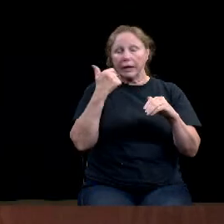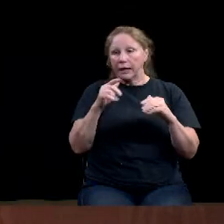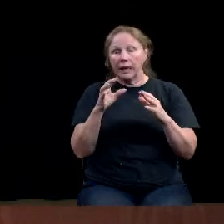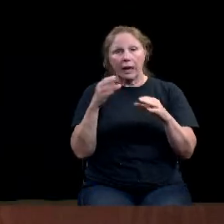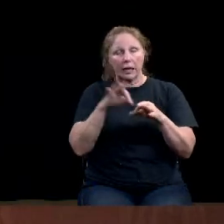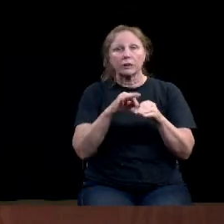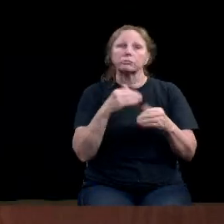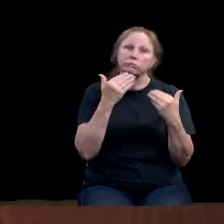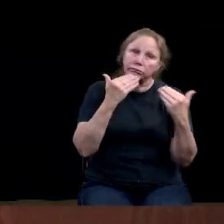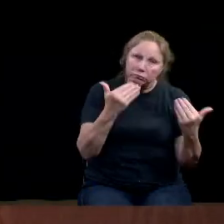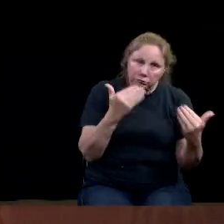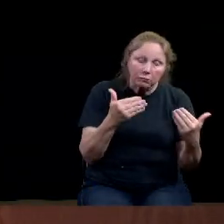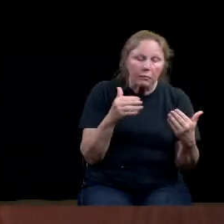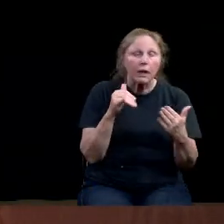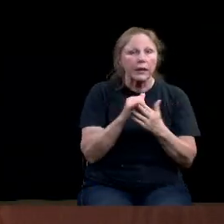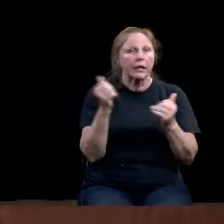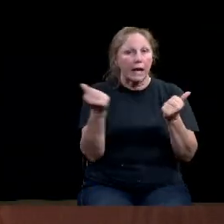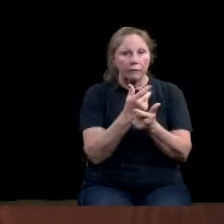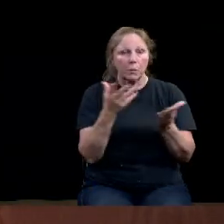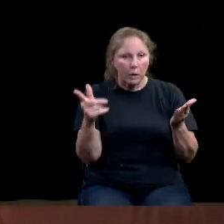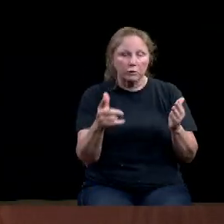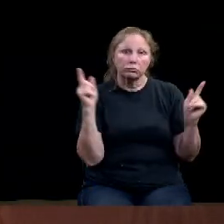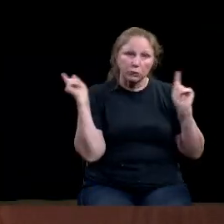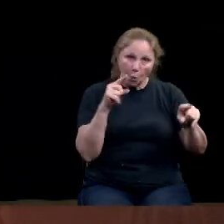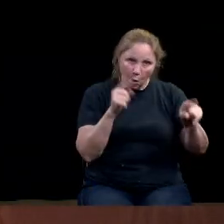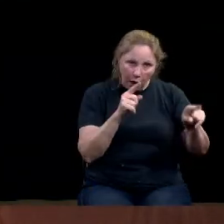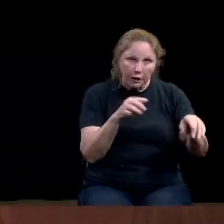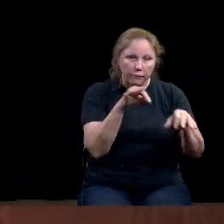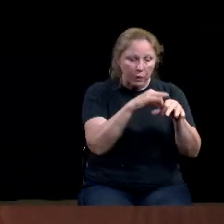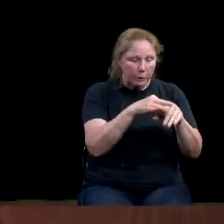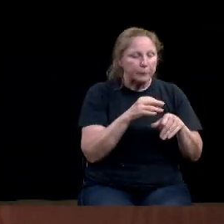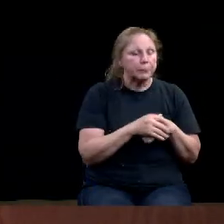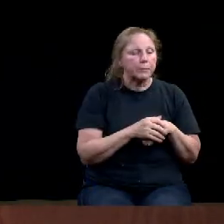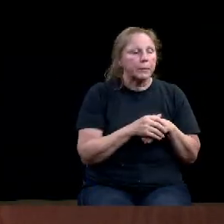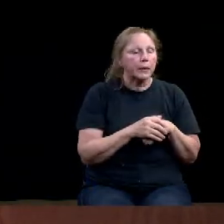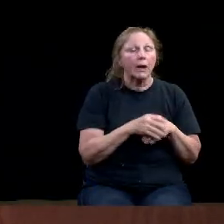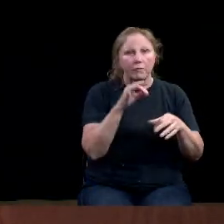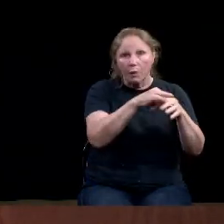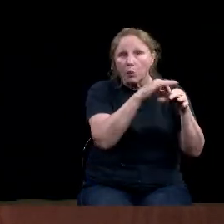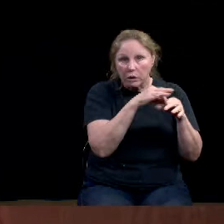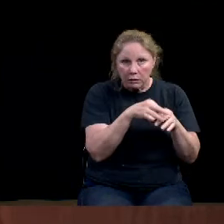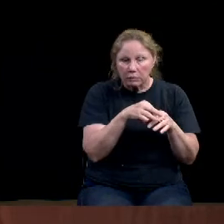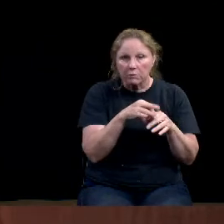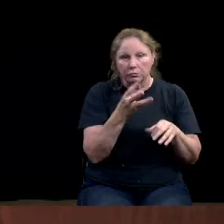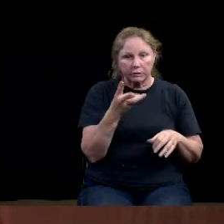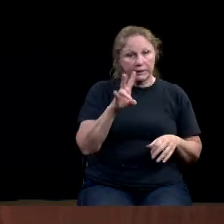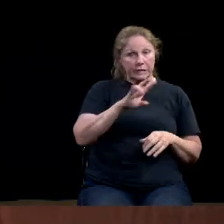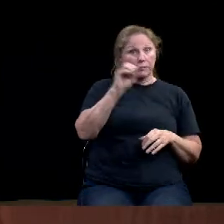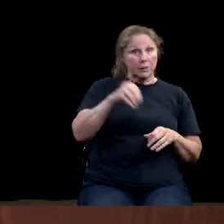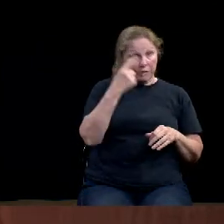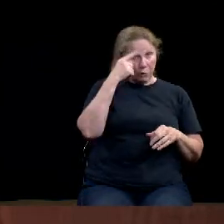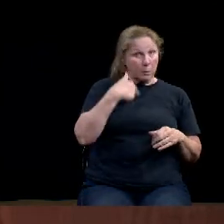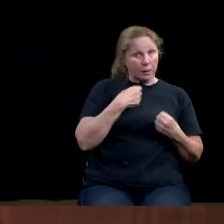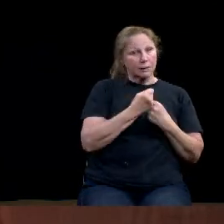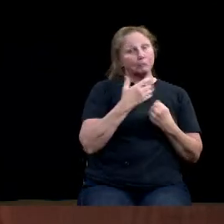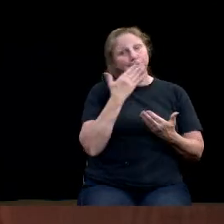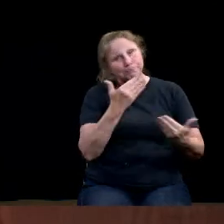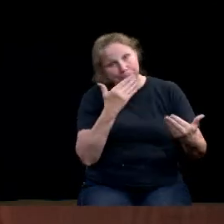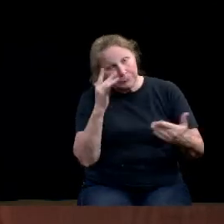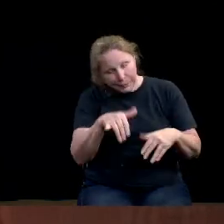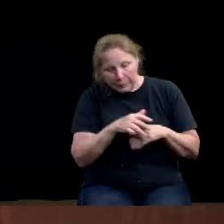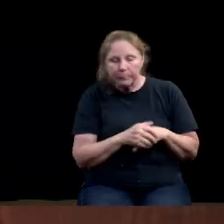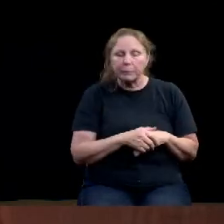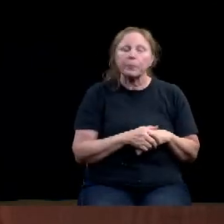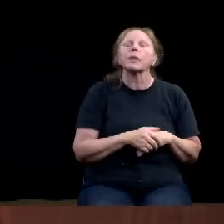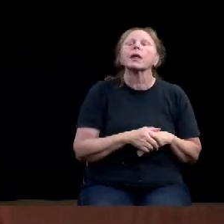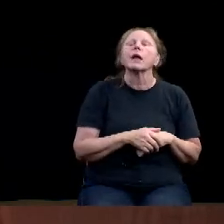for me. I appreciate that. I want to also thank my advisory team. It's about 150 to 200 people that I reached out to on a